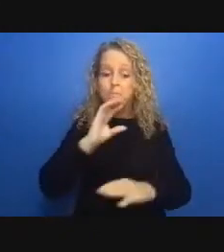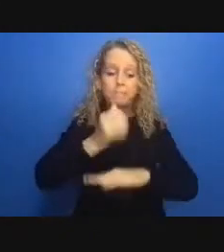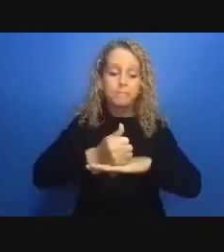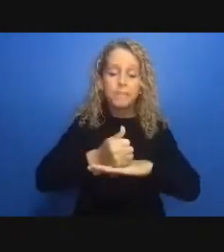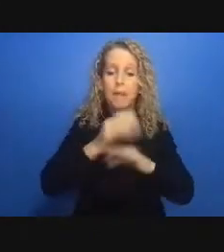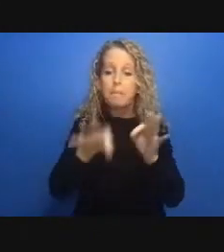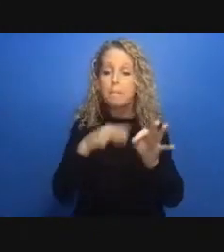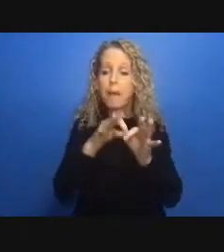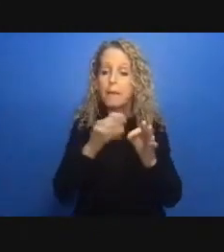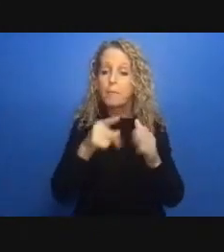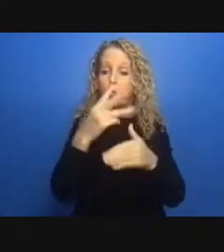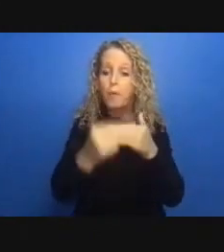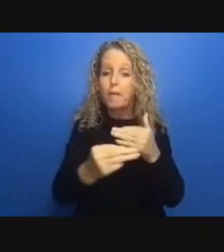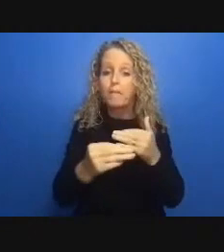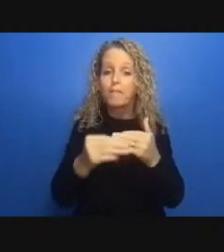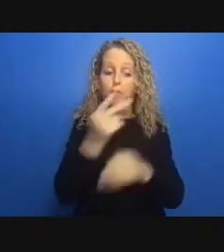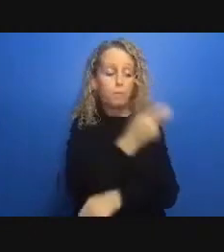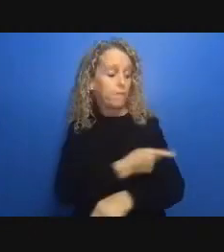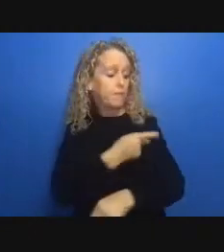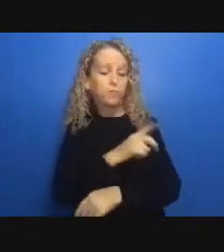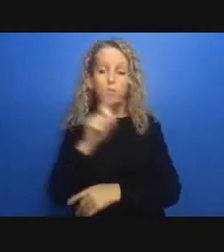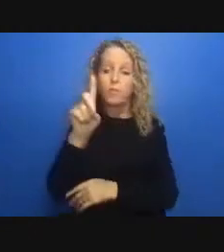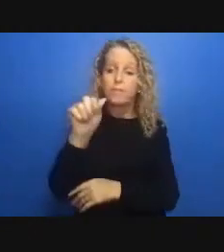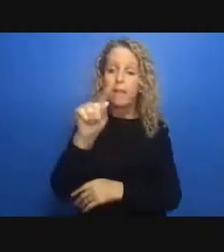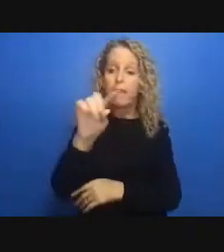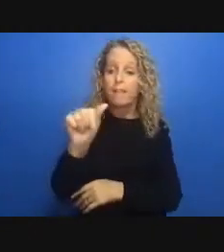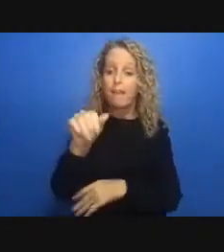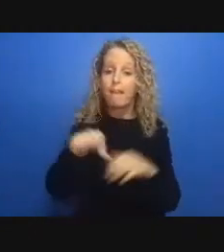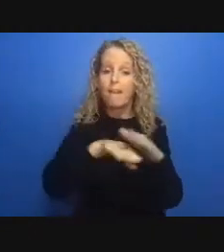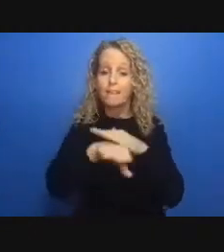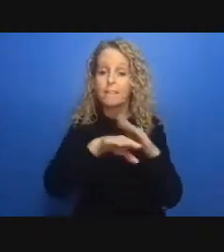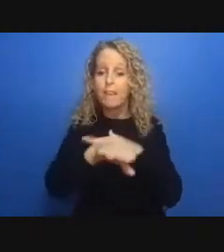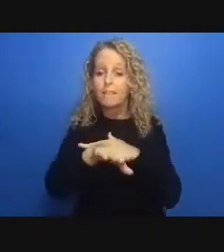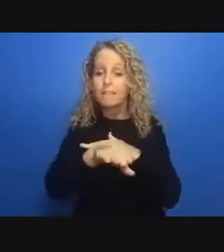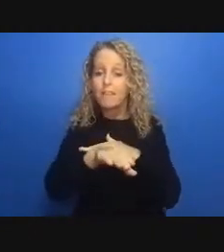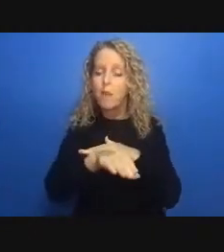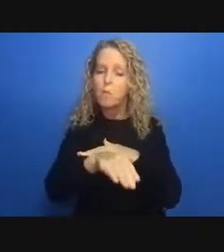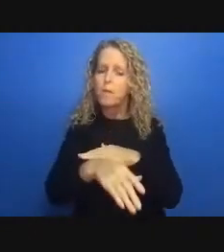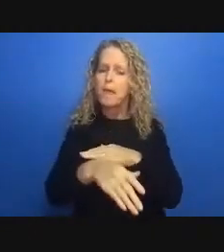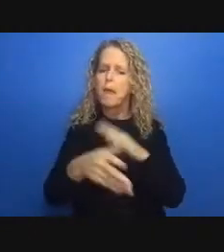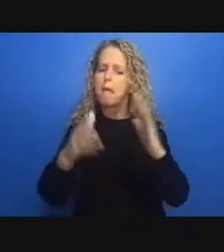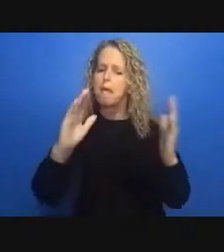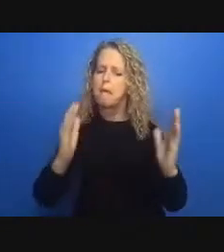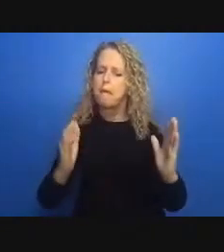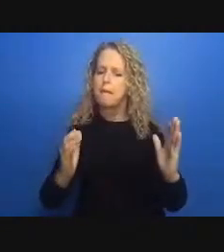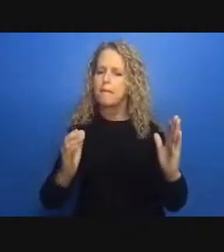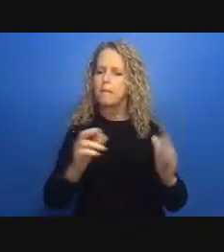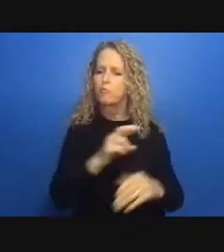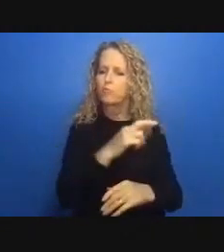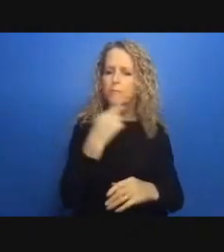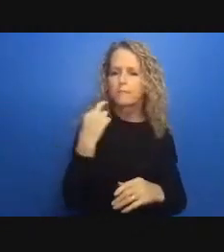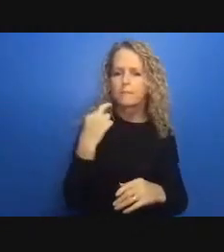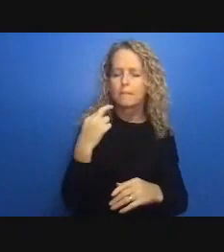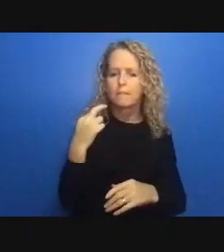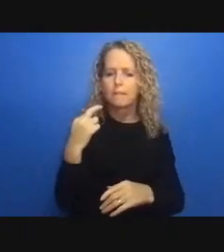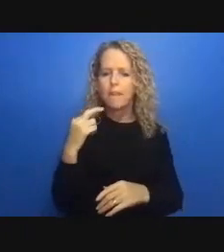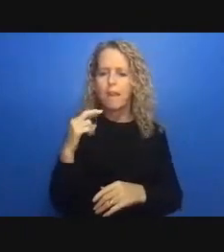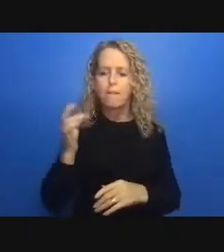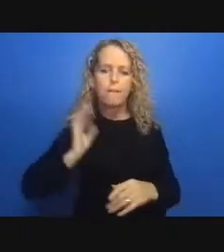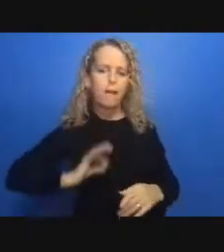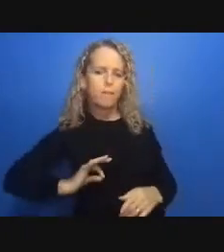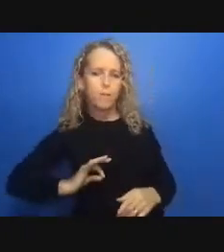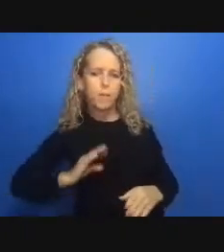provincial data access, using more of a risk value analysis rather than a strict